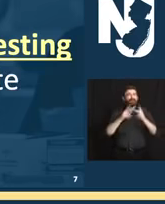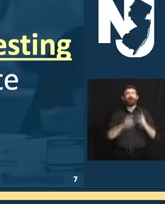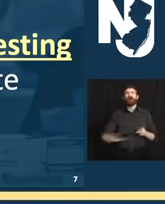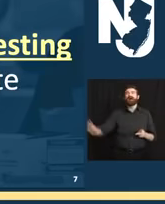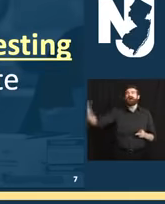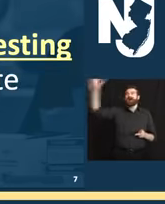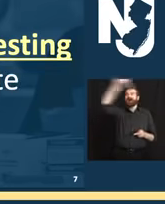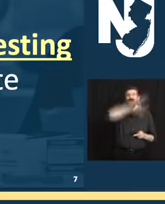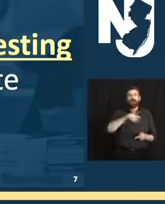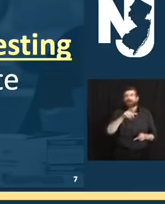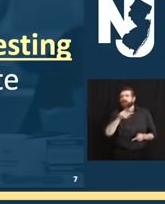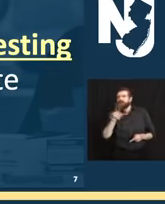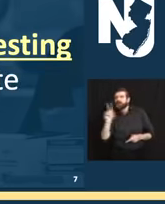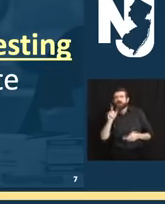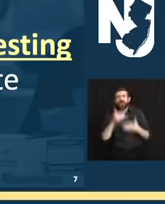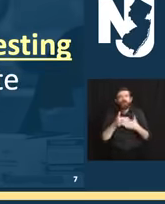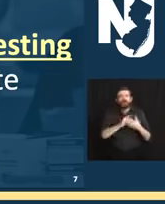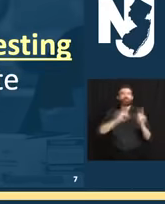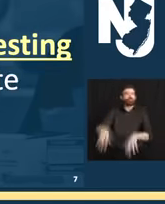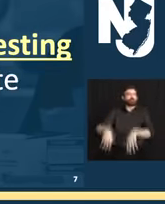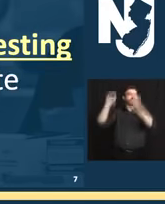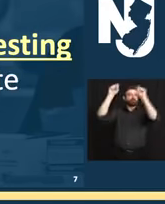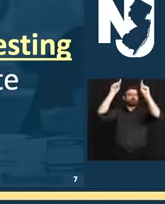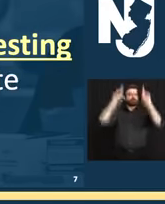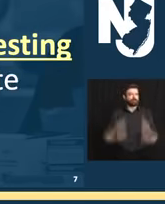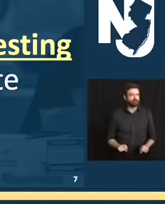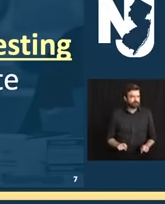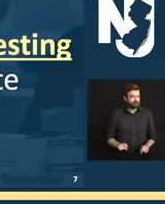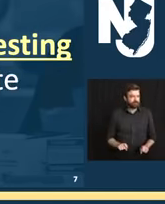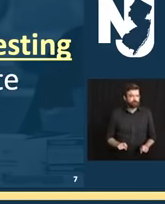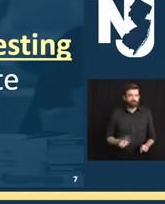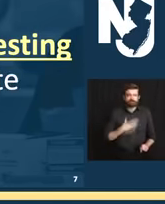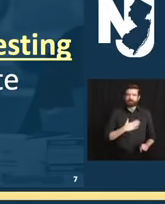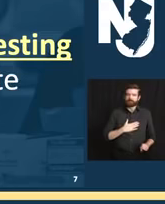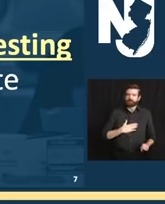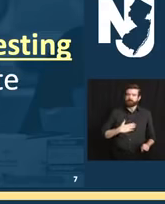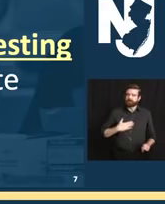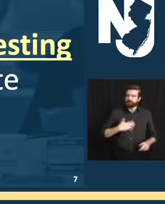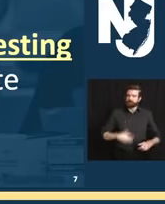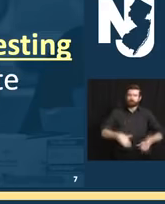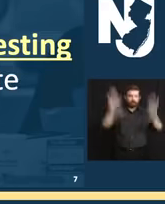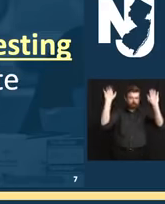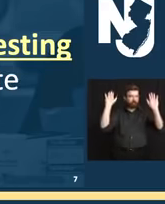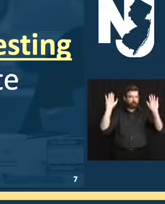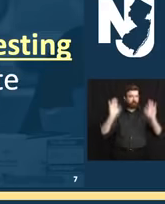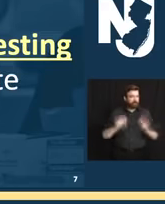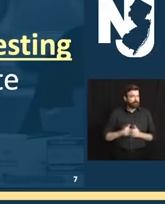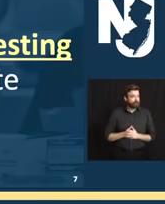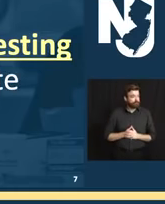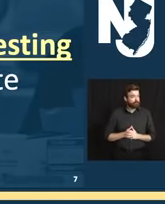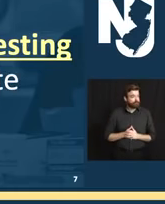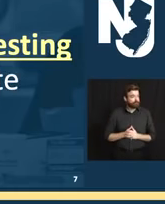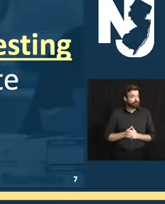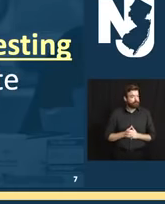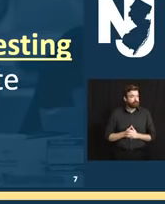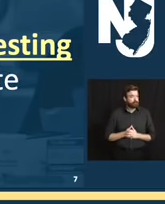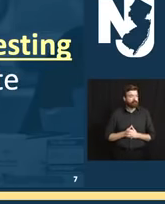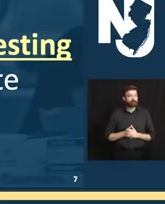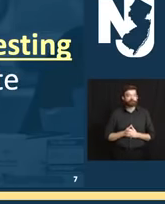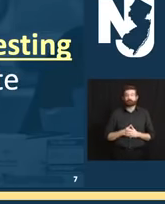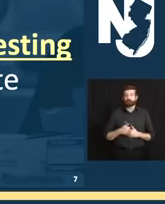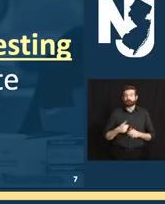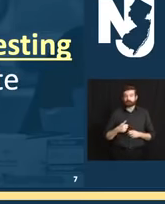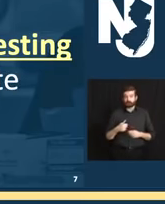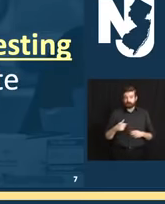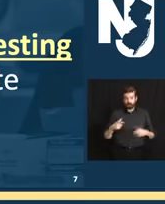locations. There is no reason not to get tested. I've got a call after our gathering here today with Admiral